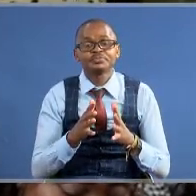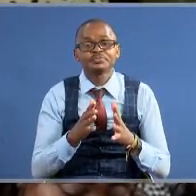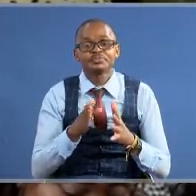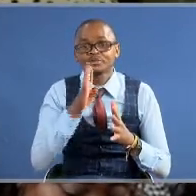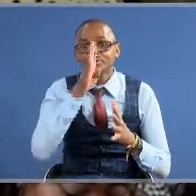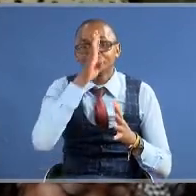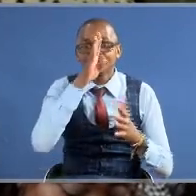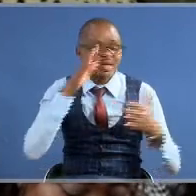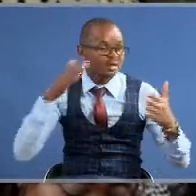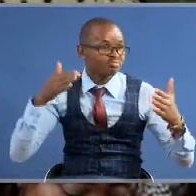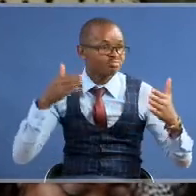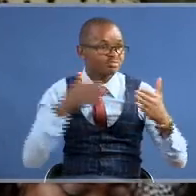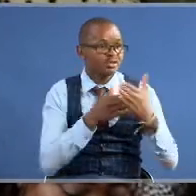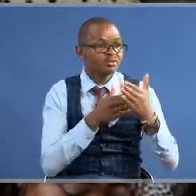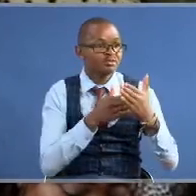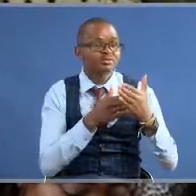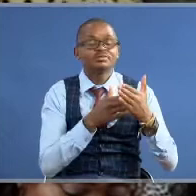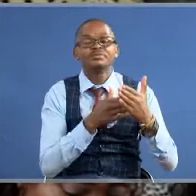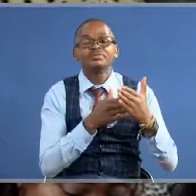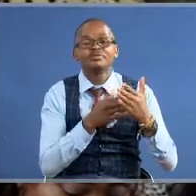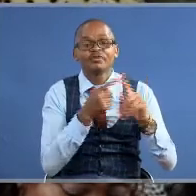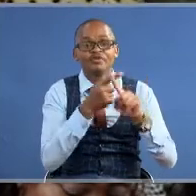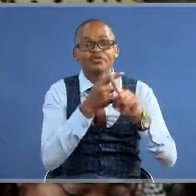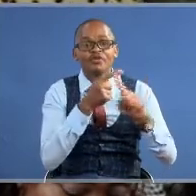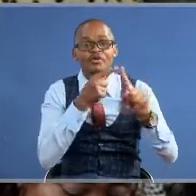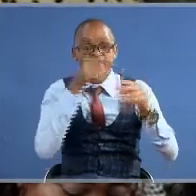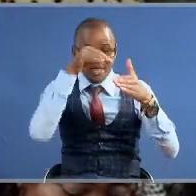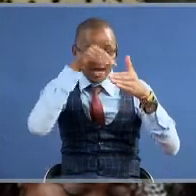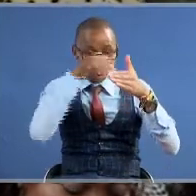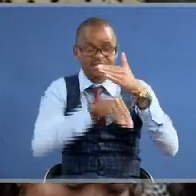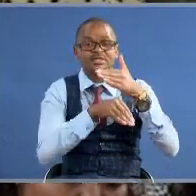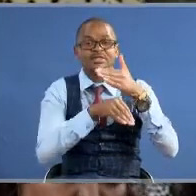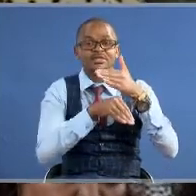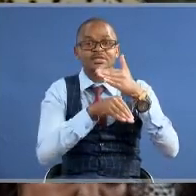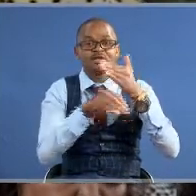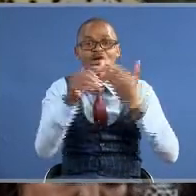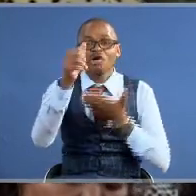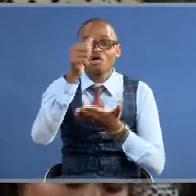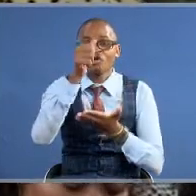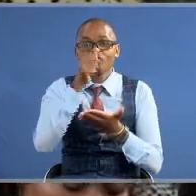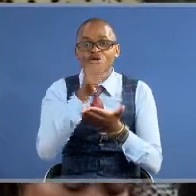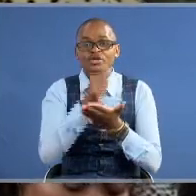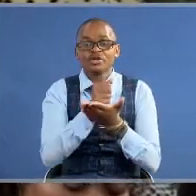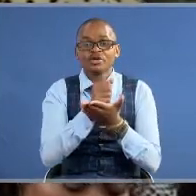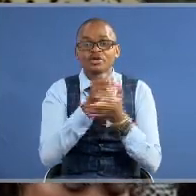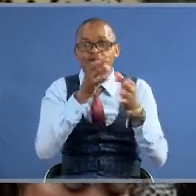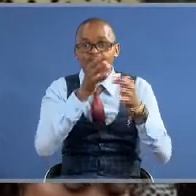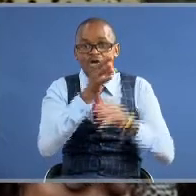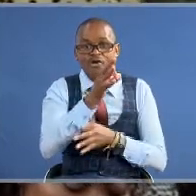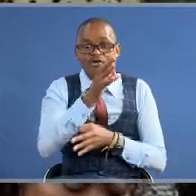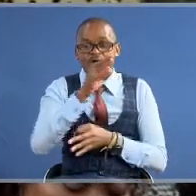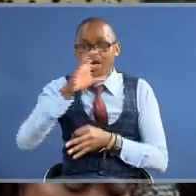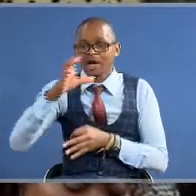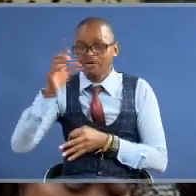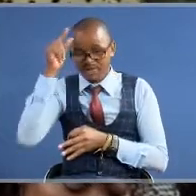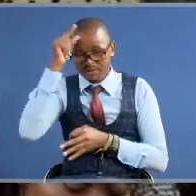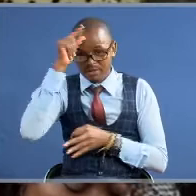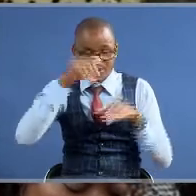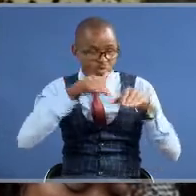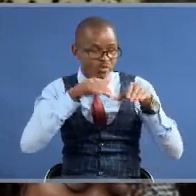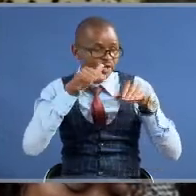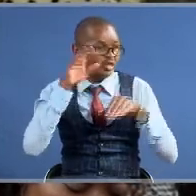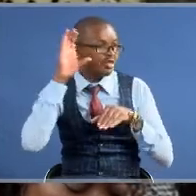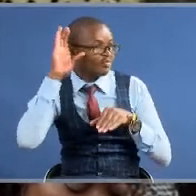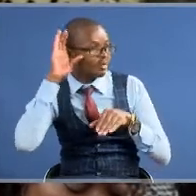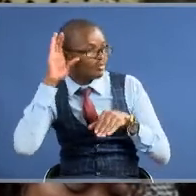be barred from accessing the offices of the county government, pending the